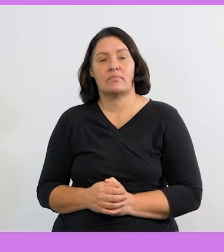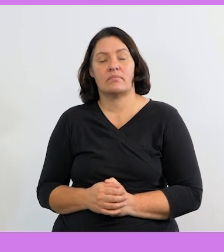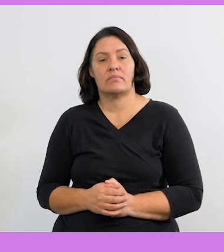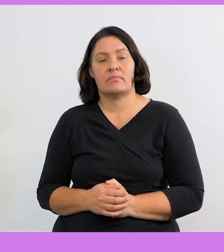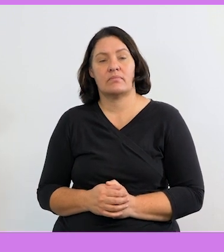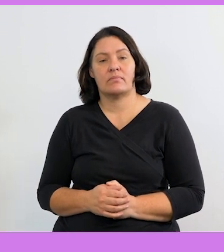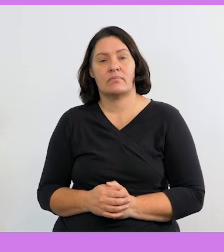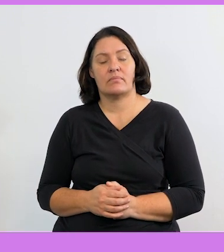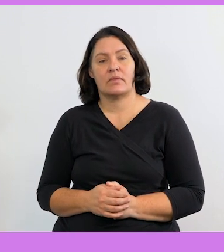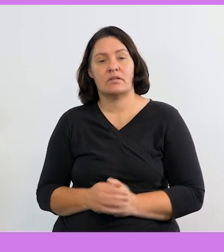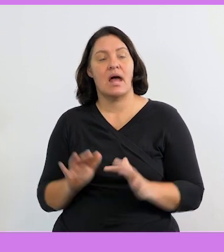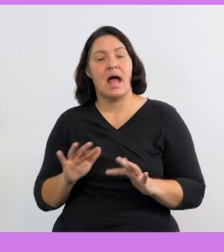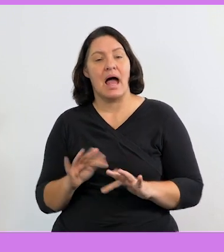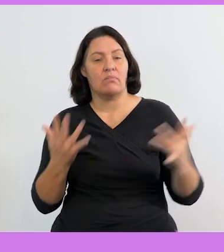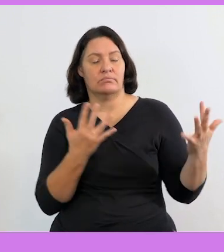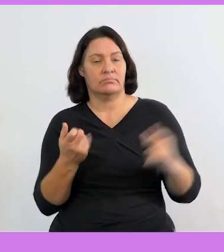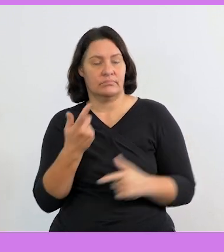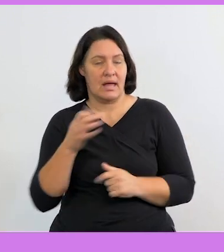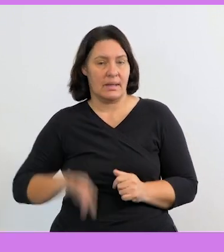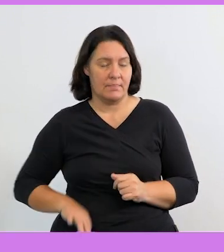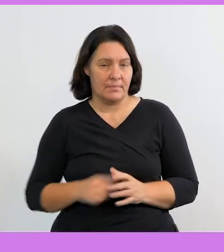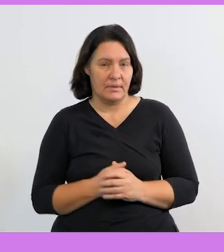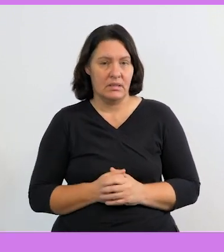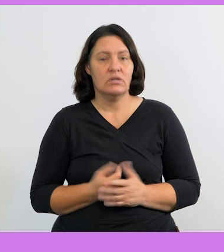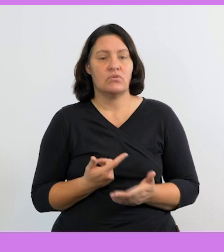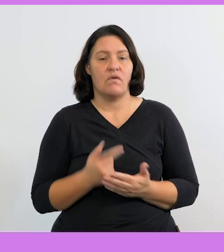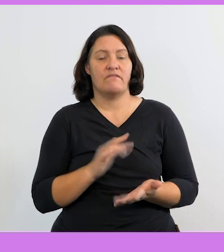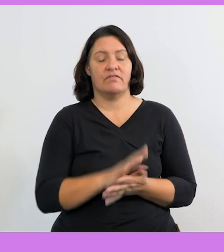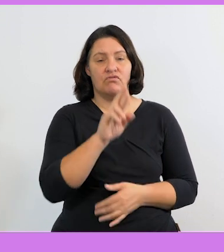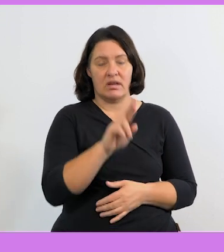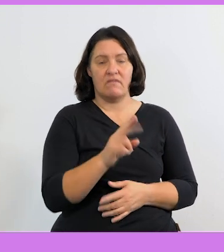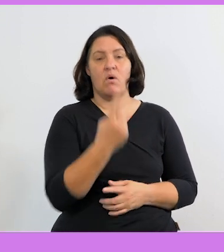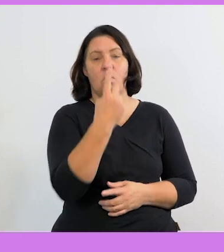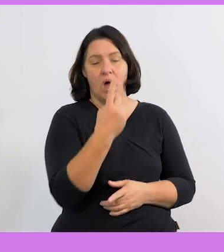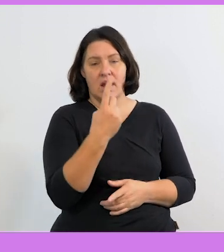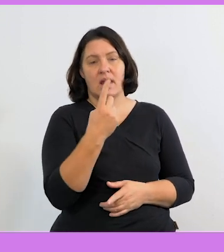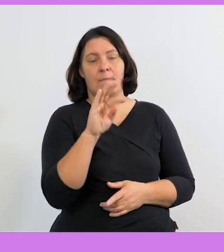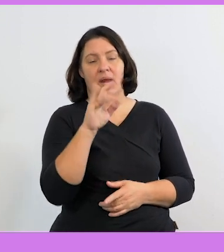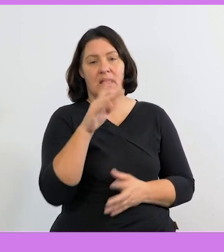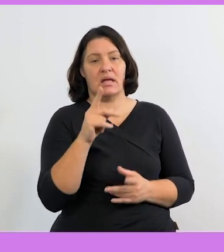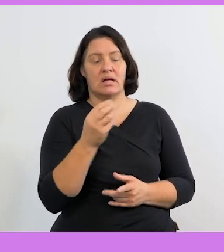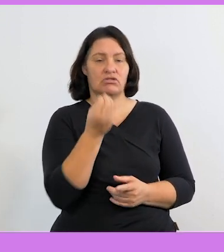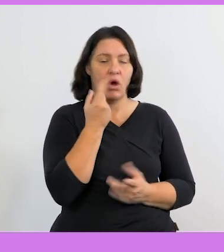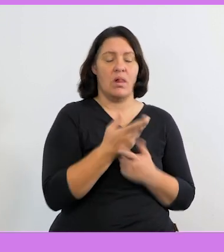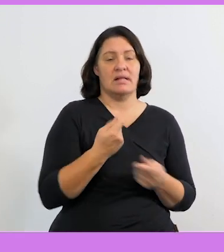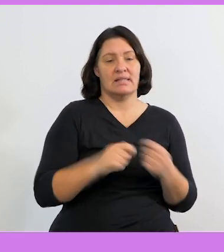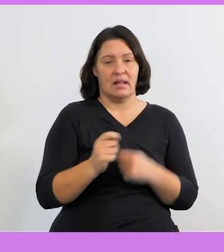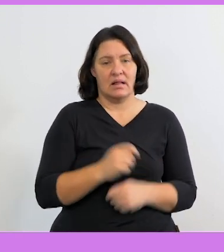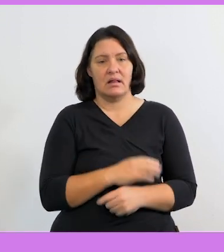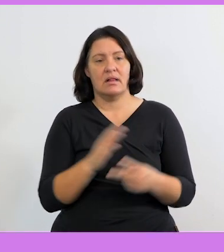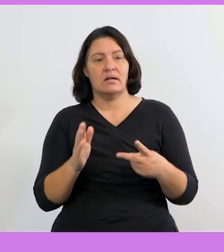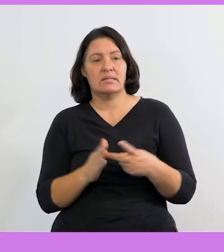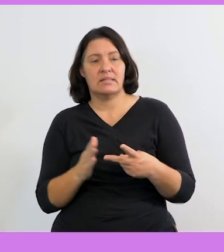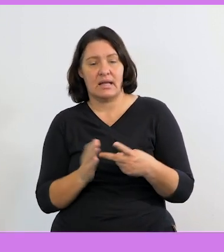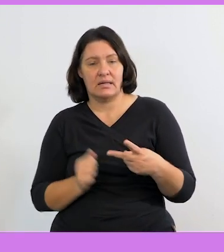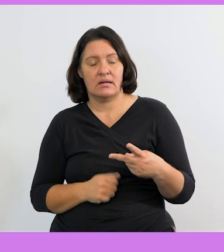So that will be how we'll calculate this income, right? So 15 Rand per bunny chow that's going to sell. Then